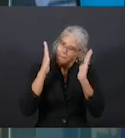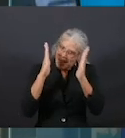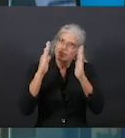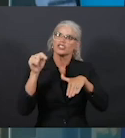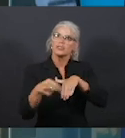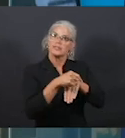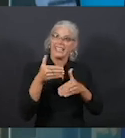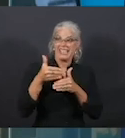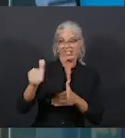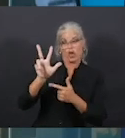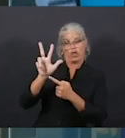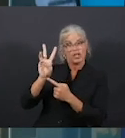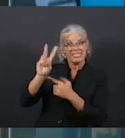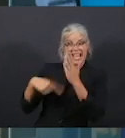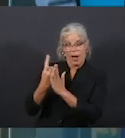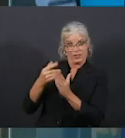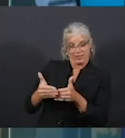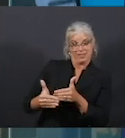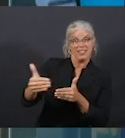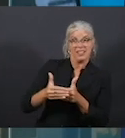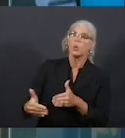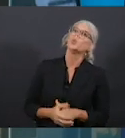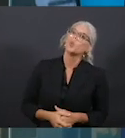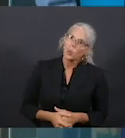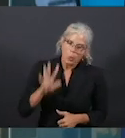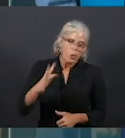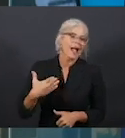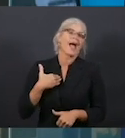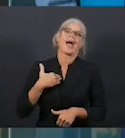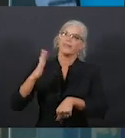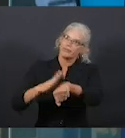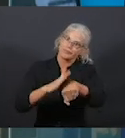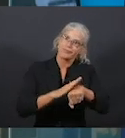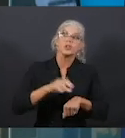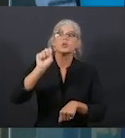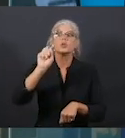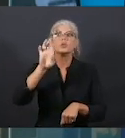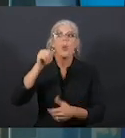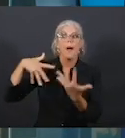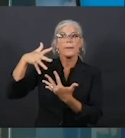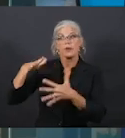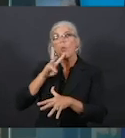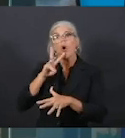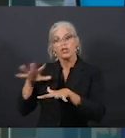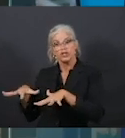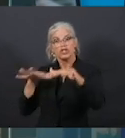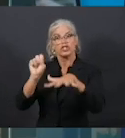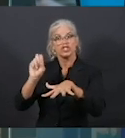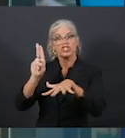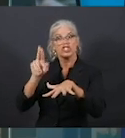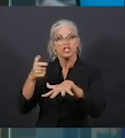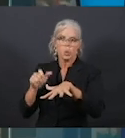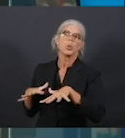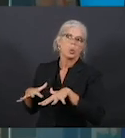storm watches and warnings up. Storm surge can cause water levels to rise very quickly and flood large areas, sometimes in just